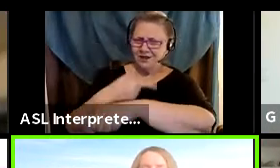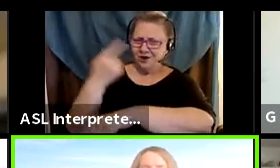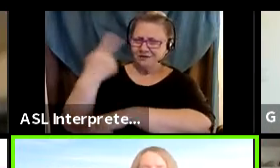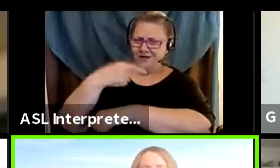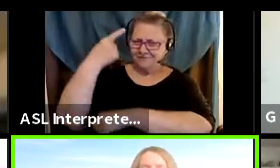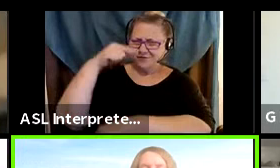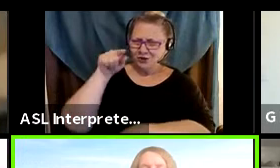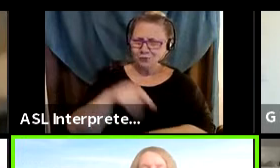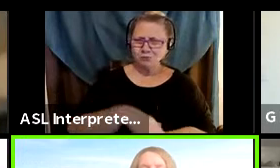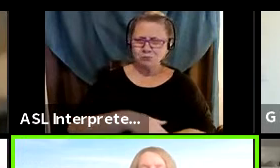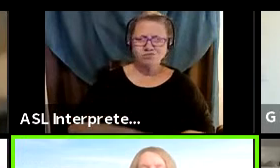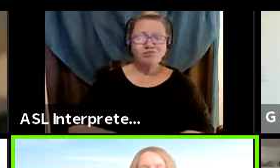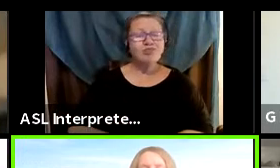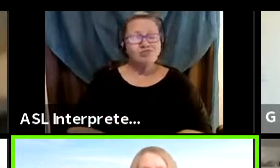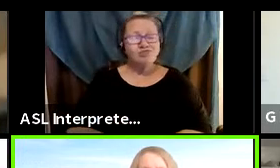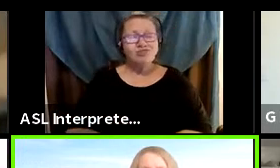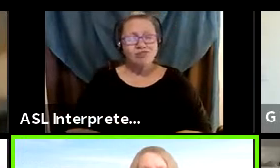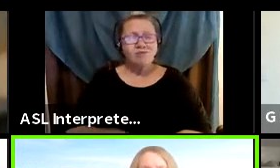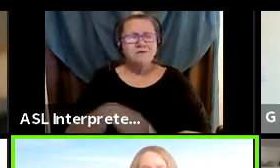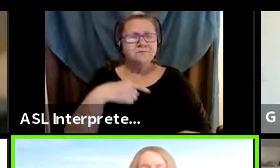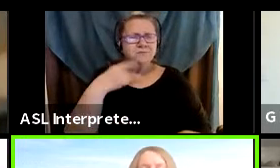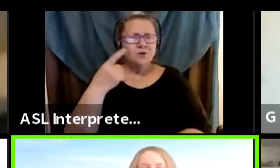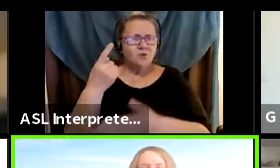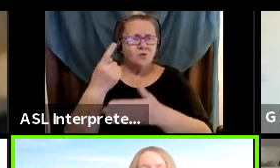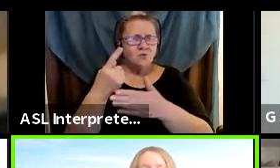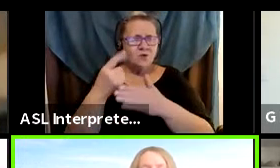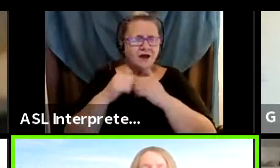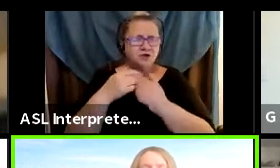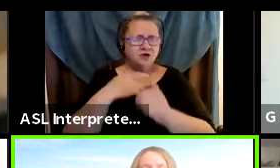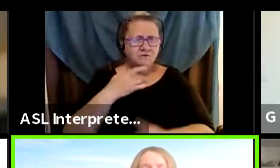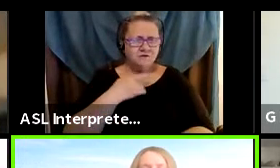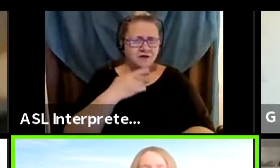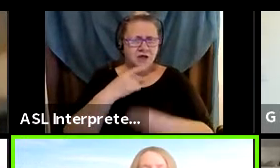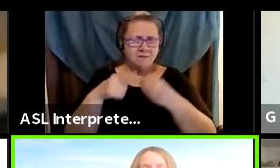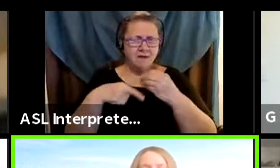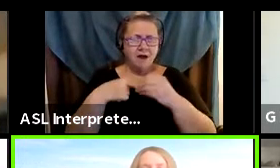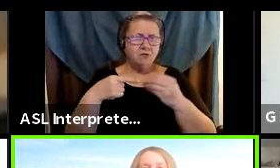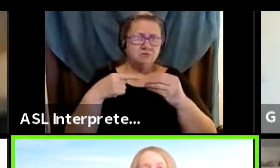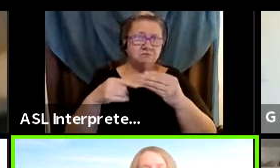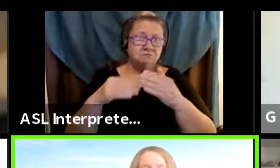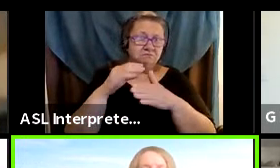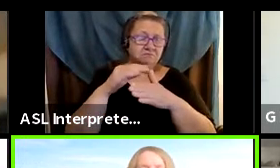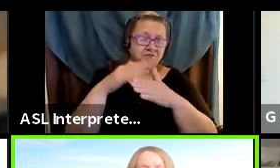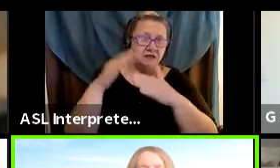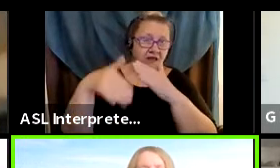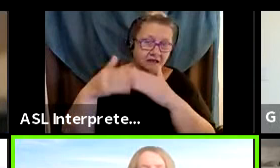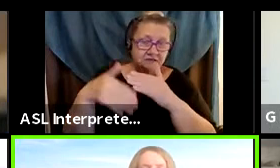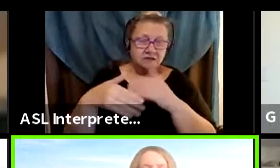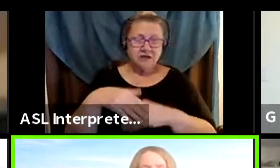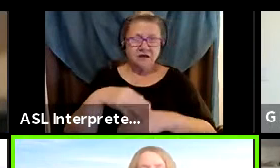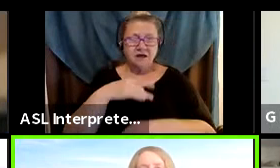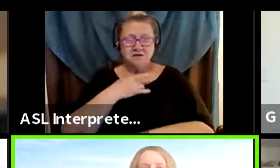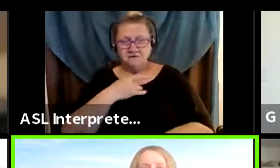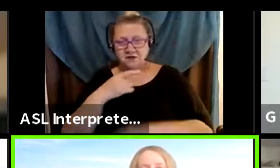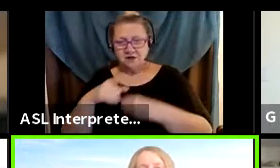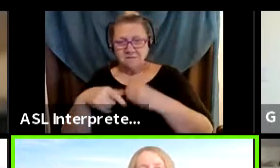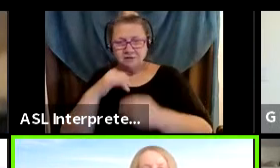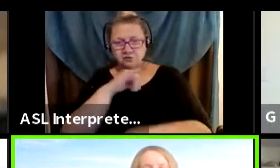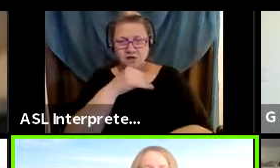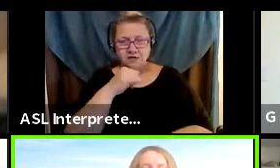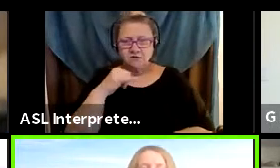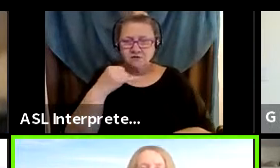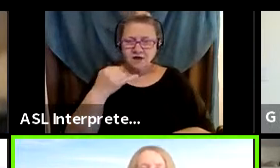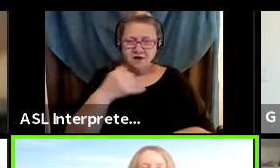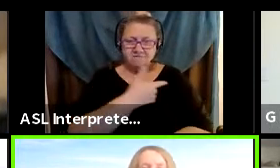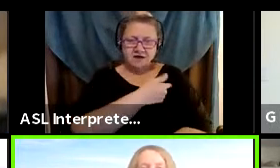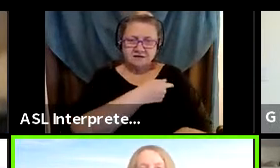did want to ask you what you see the outcome. I mean, do you see recommendations that would say for the J&J vaccine in the US,